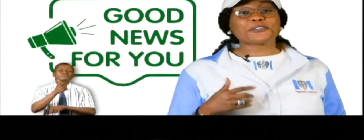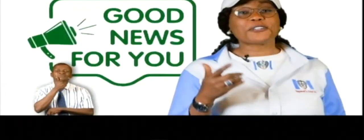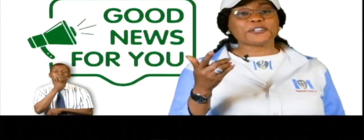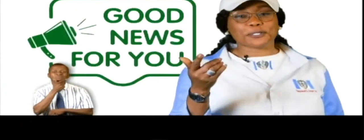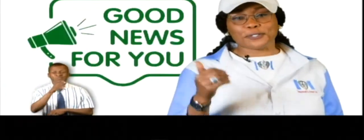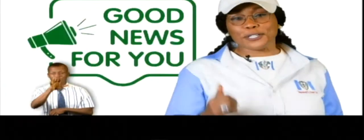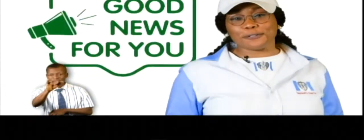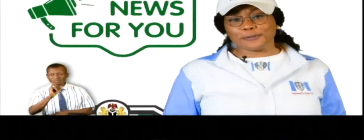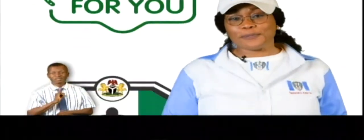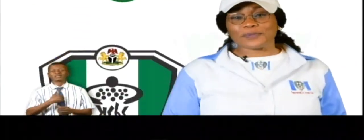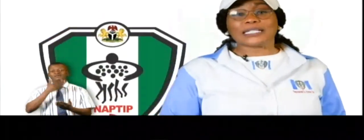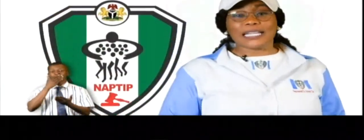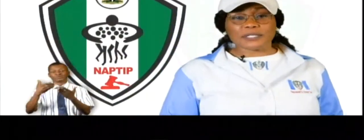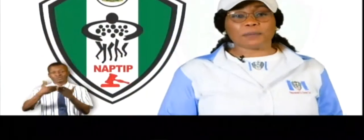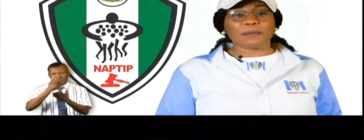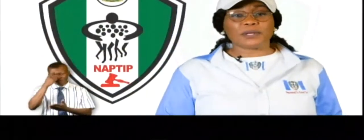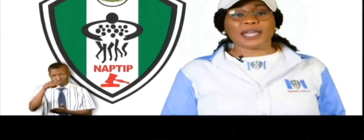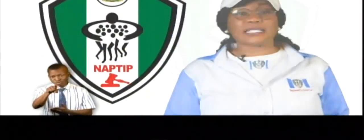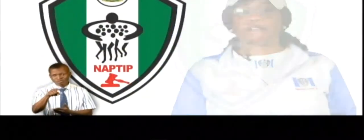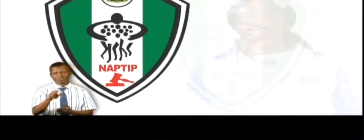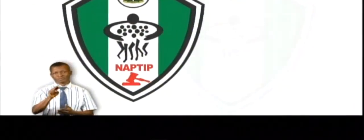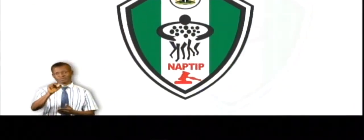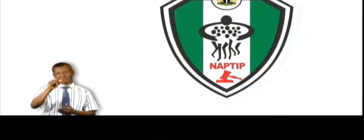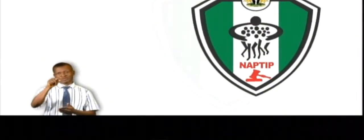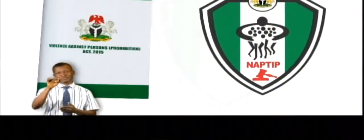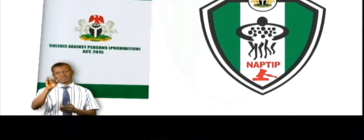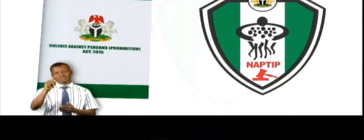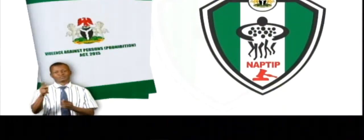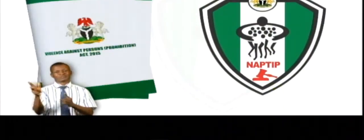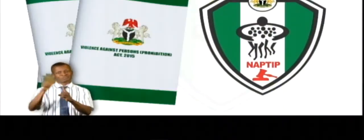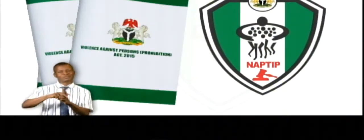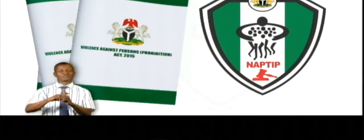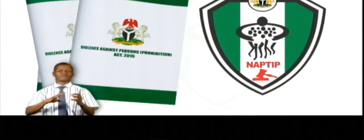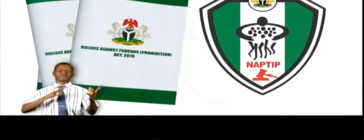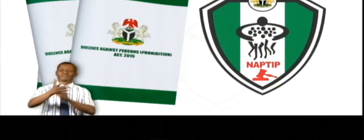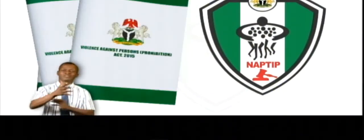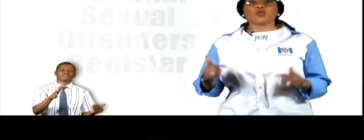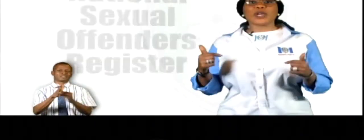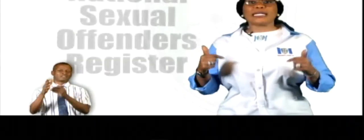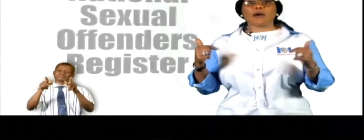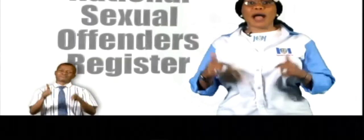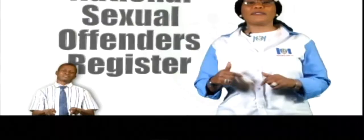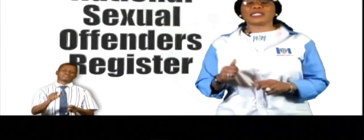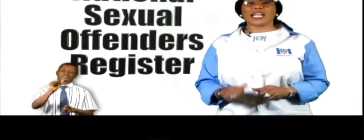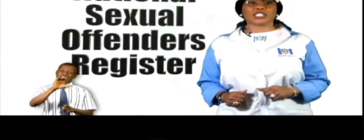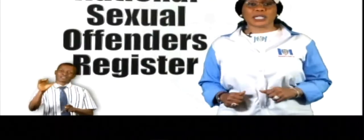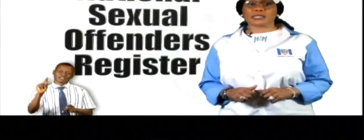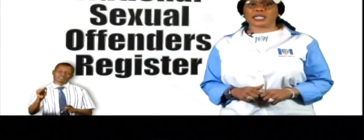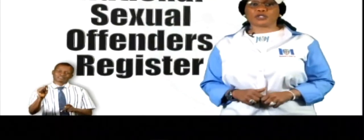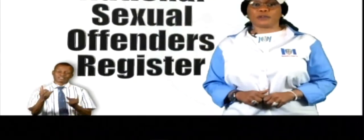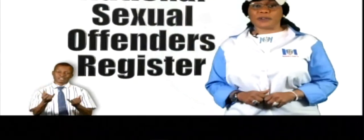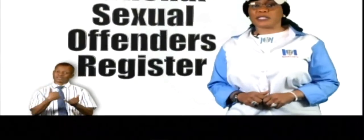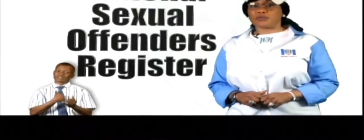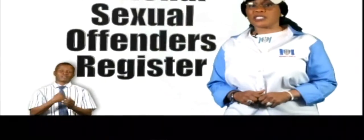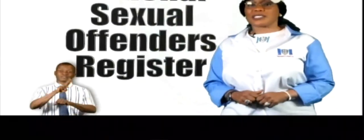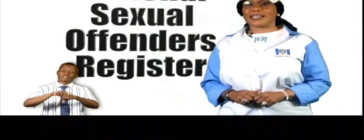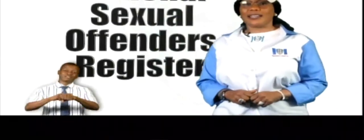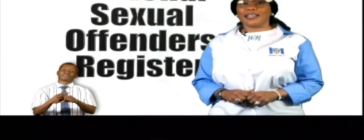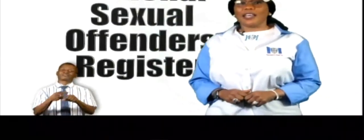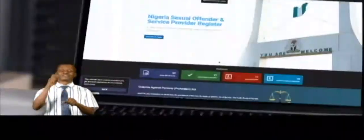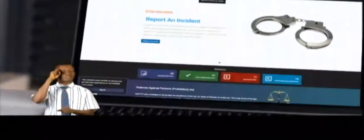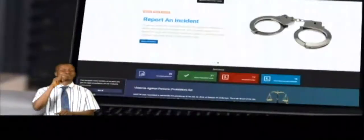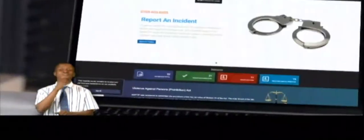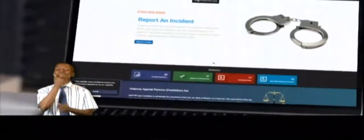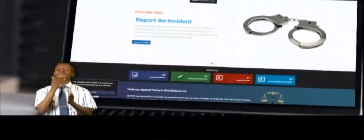I have good news for you. NAPTIP implements the Violence Against Persons Prohibition Act, and we now have the National Sexual Offenders